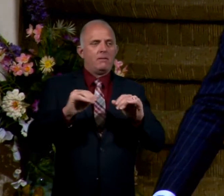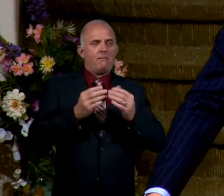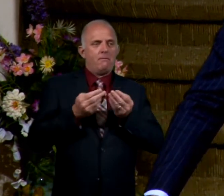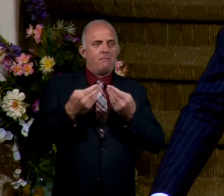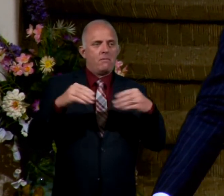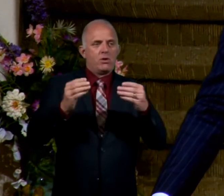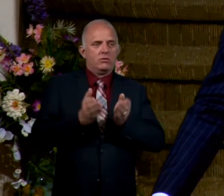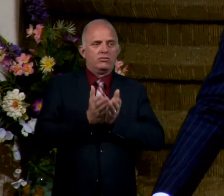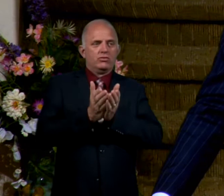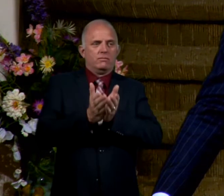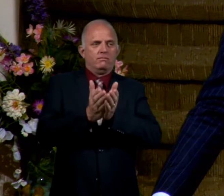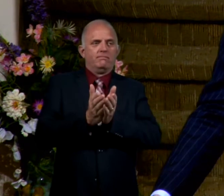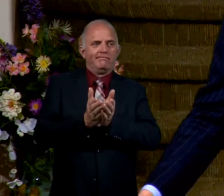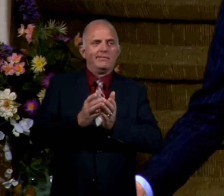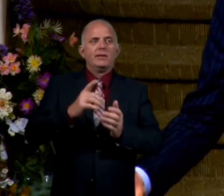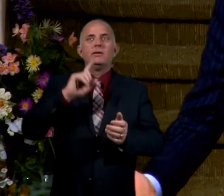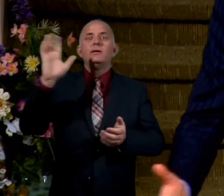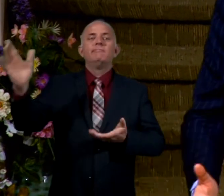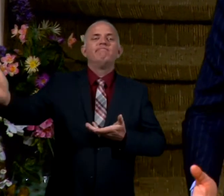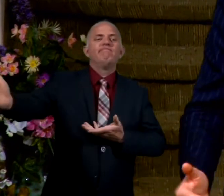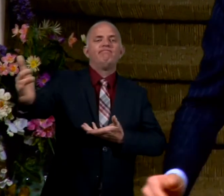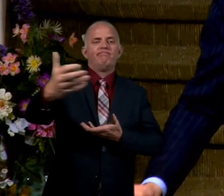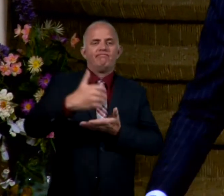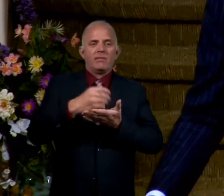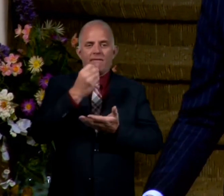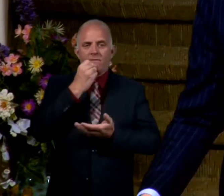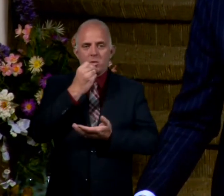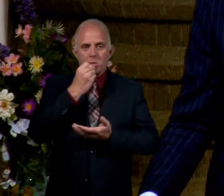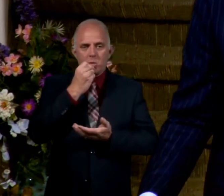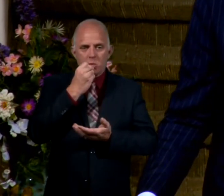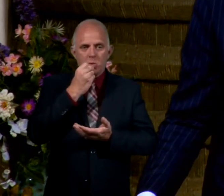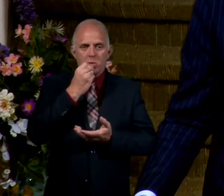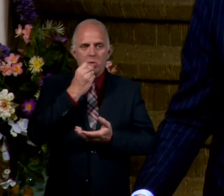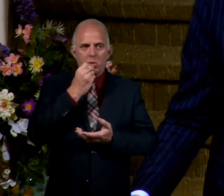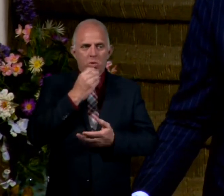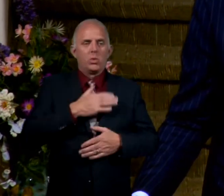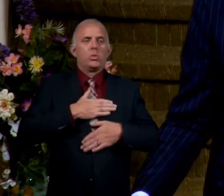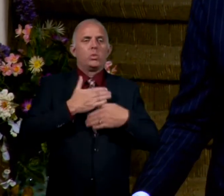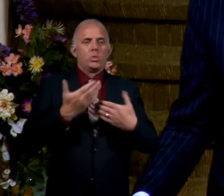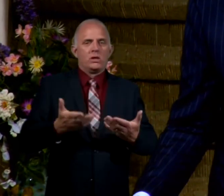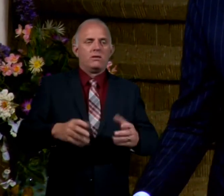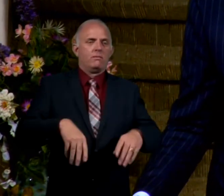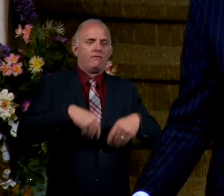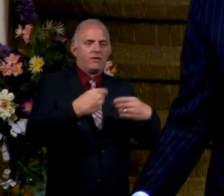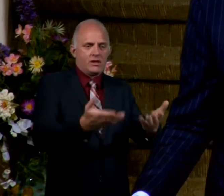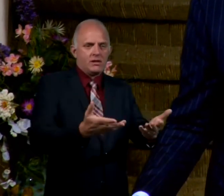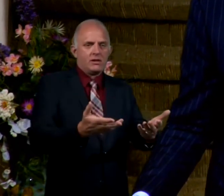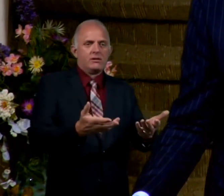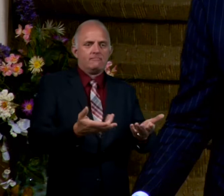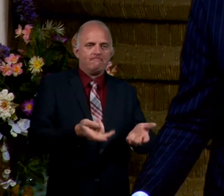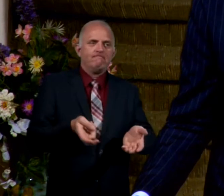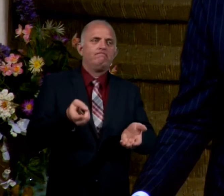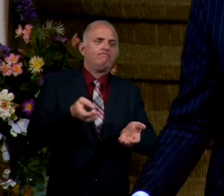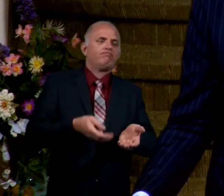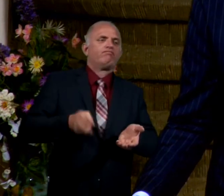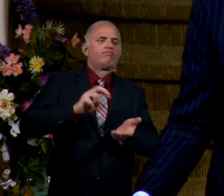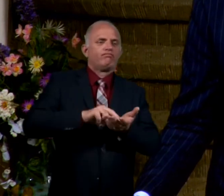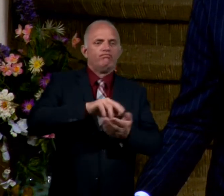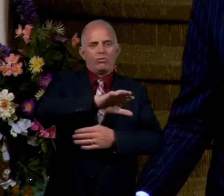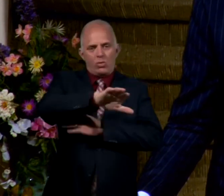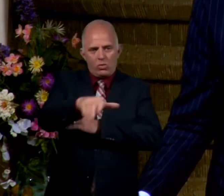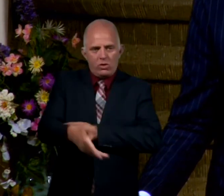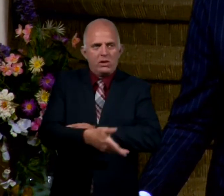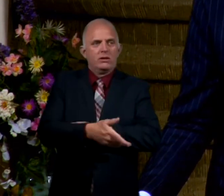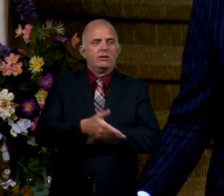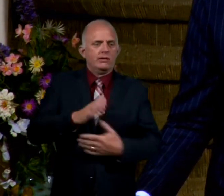afar. She is willing to provide. She rises also while it is yet night and giveth meat to her